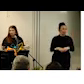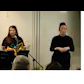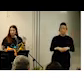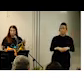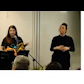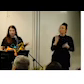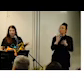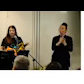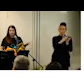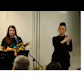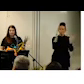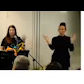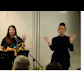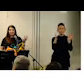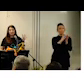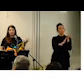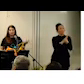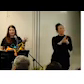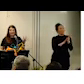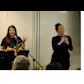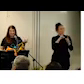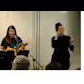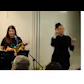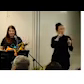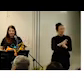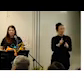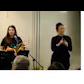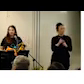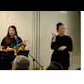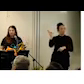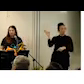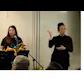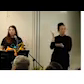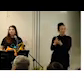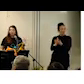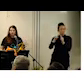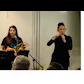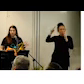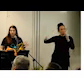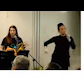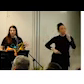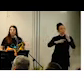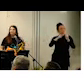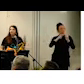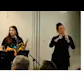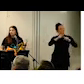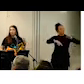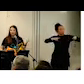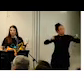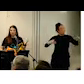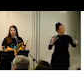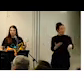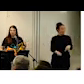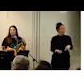truly a spectrum, and it's really complicated because the reality looks more like this. It's truly a spectrum with a lot of variation and a lot of